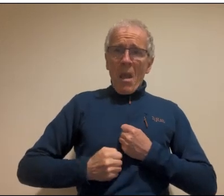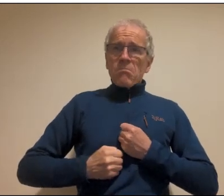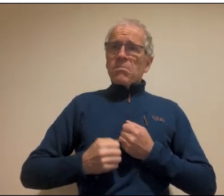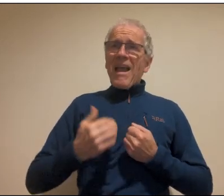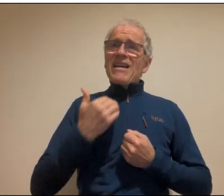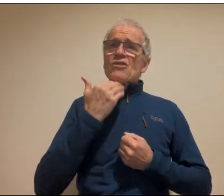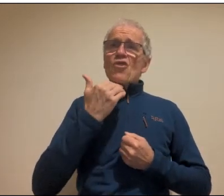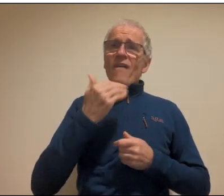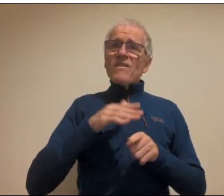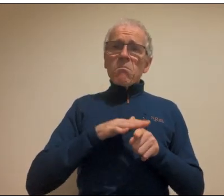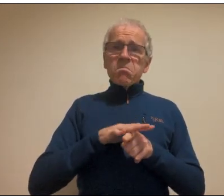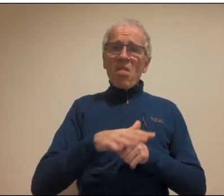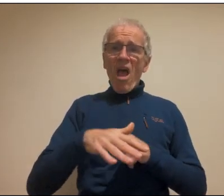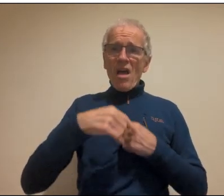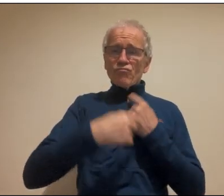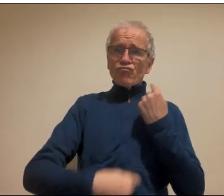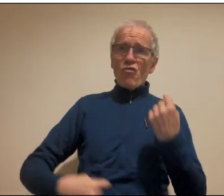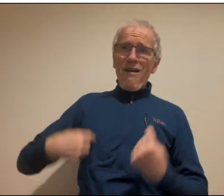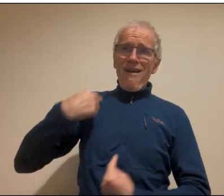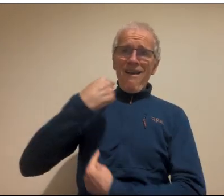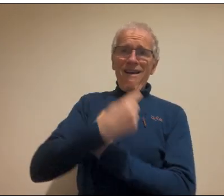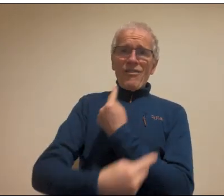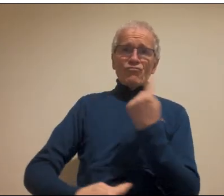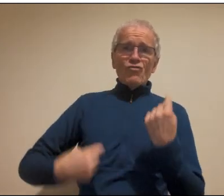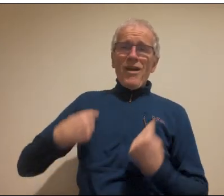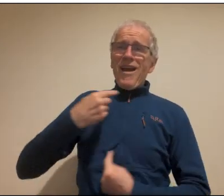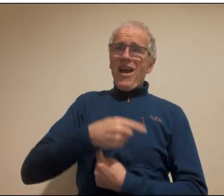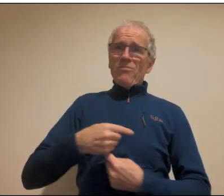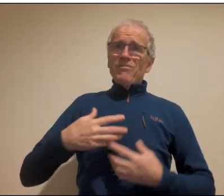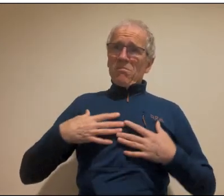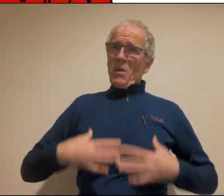Some symptoms include